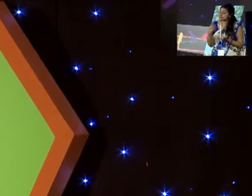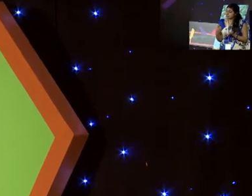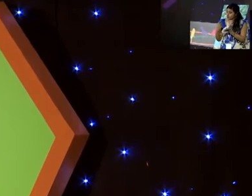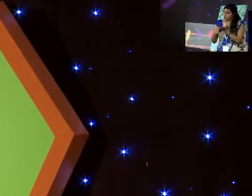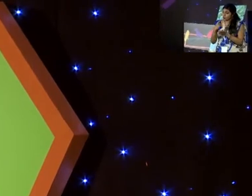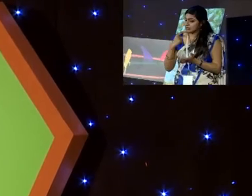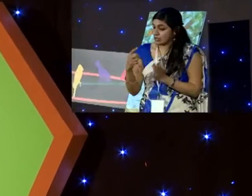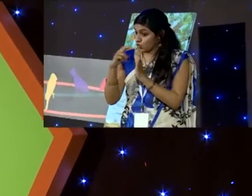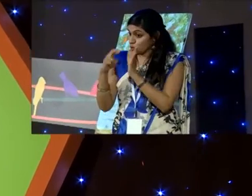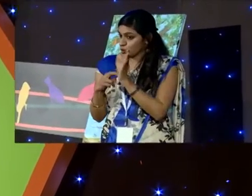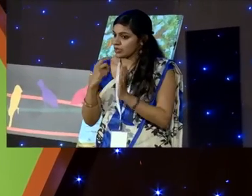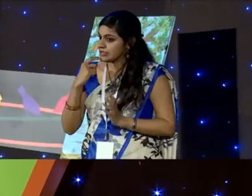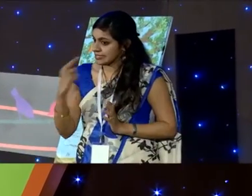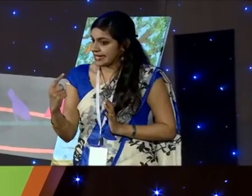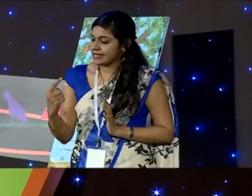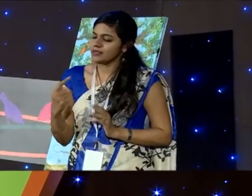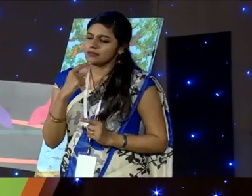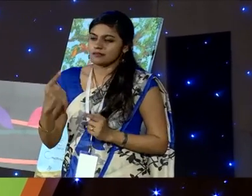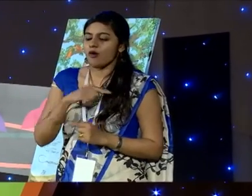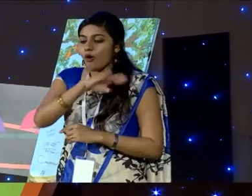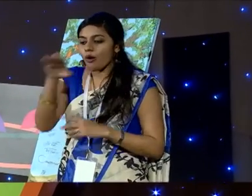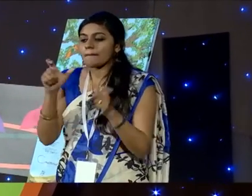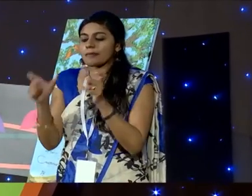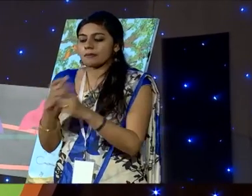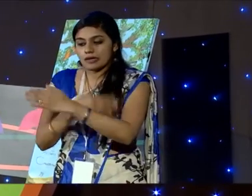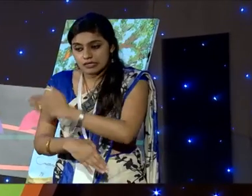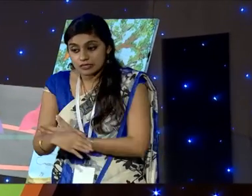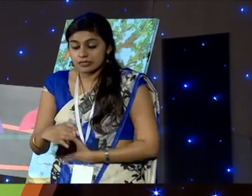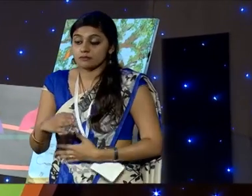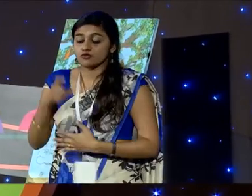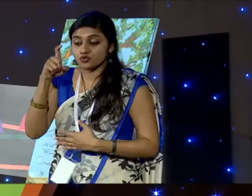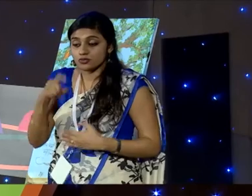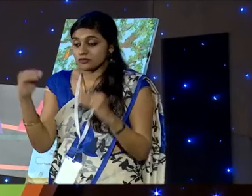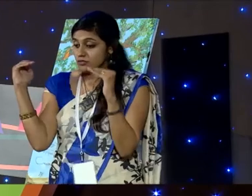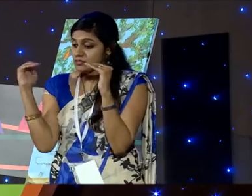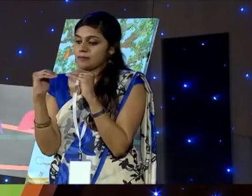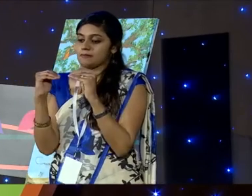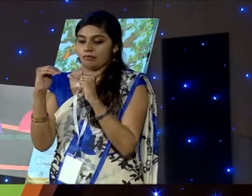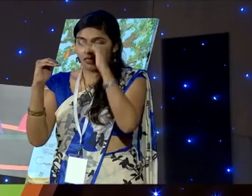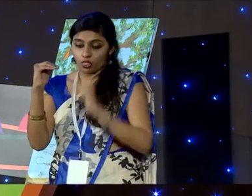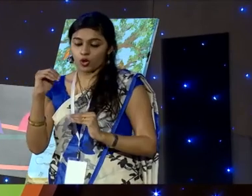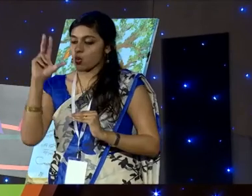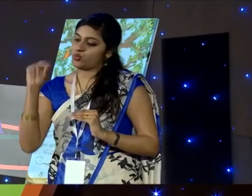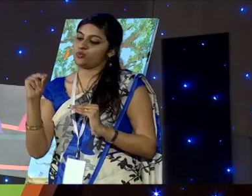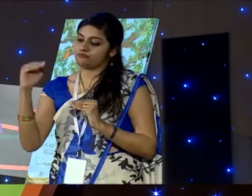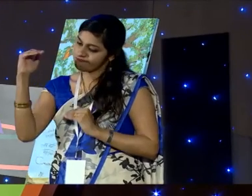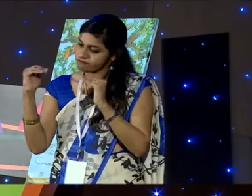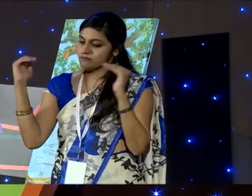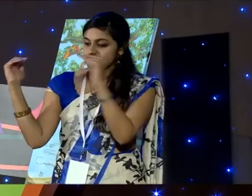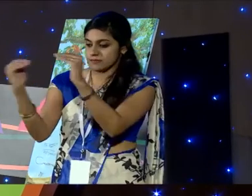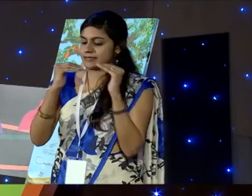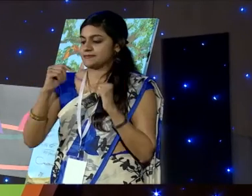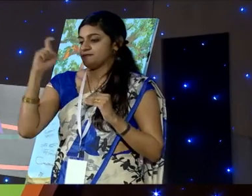against? Well, the first part of my presentation is to remind you that life was not always